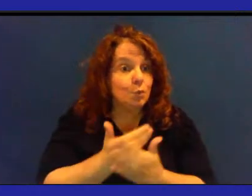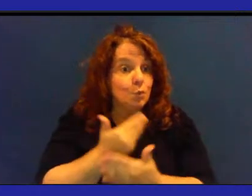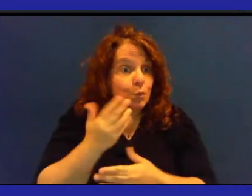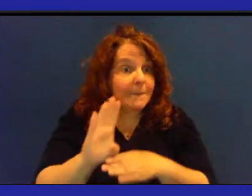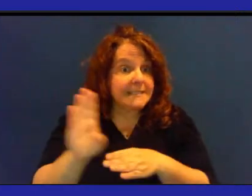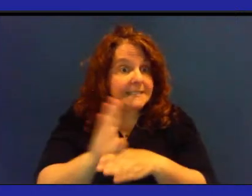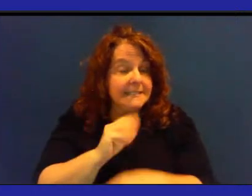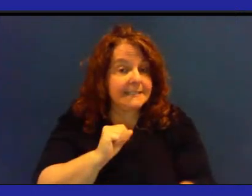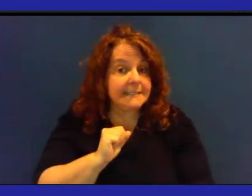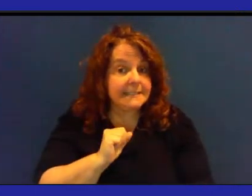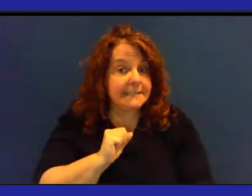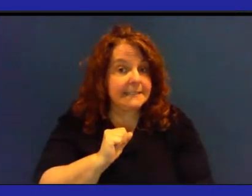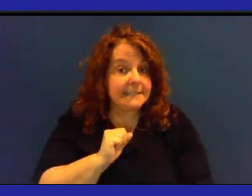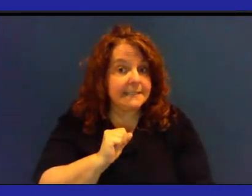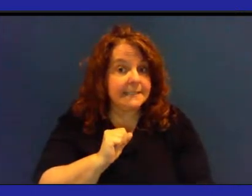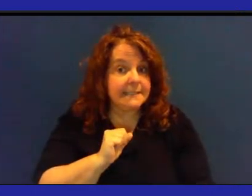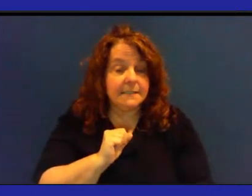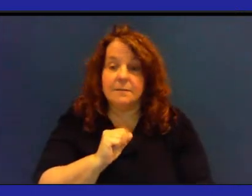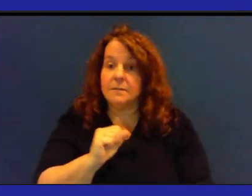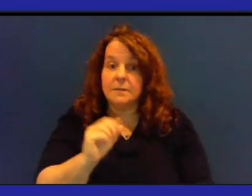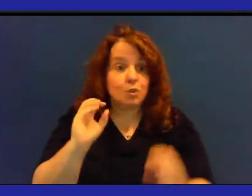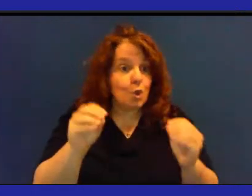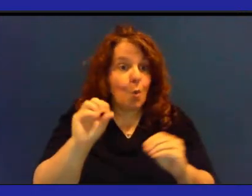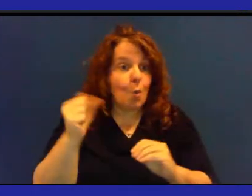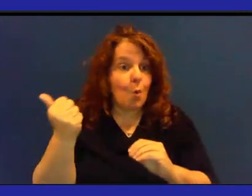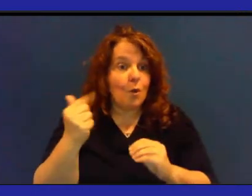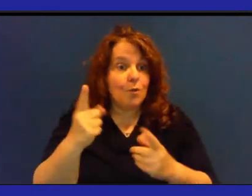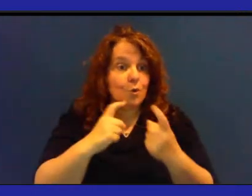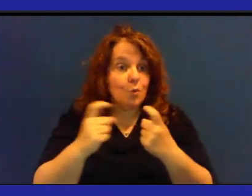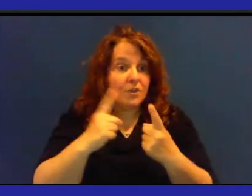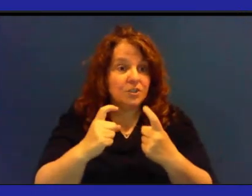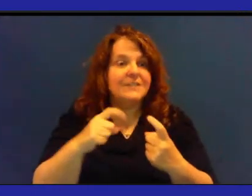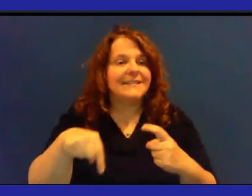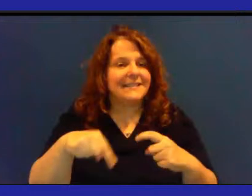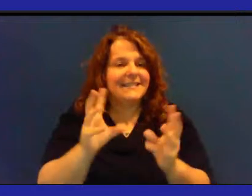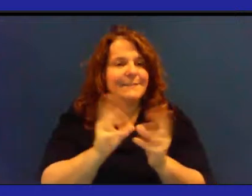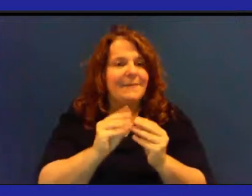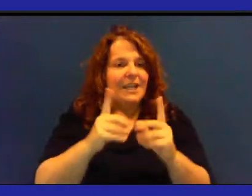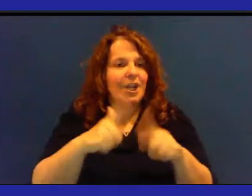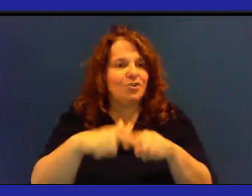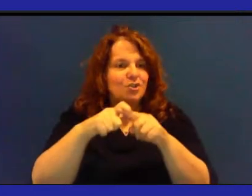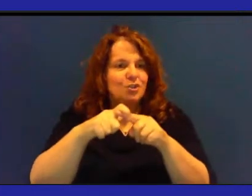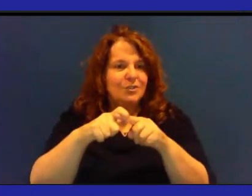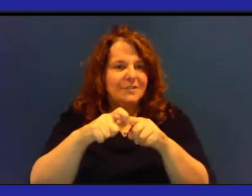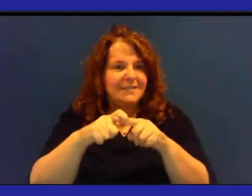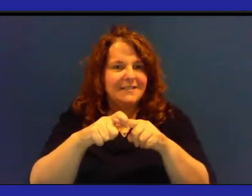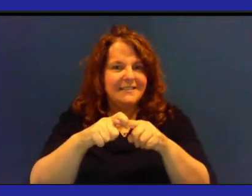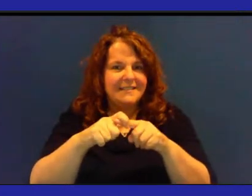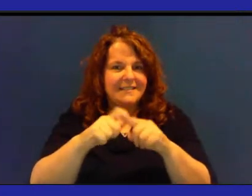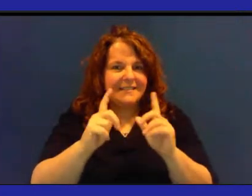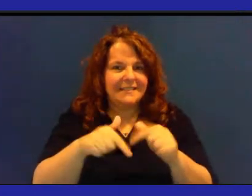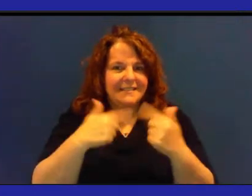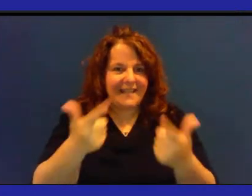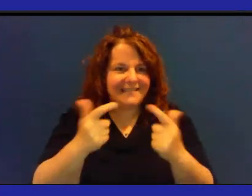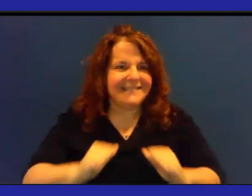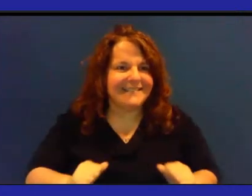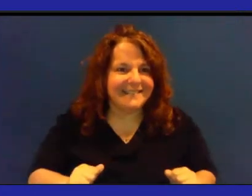business? Being no further question, this meeting is adjourned and give it to finance.